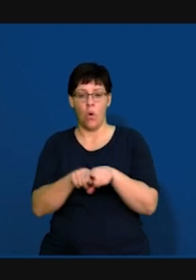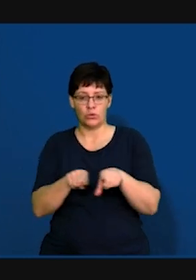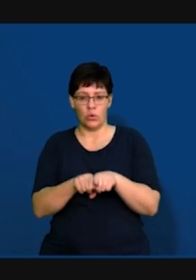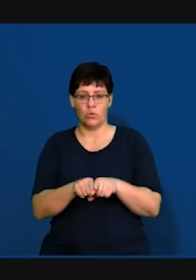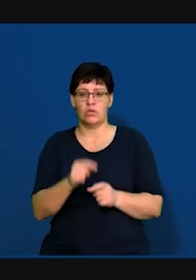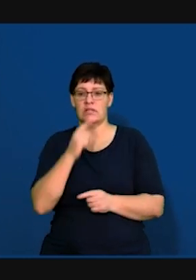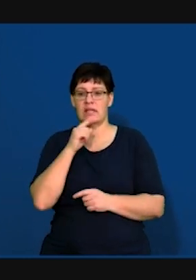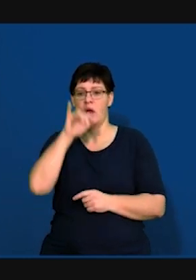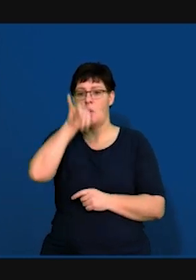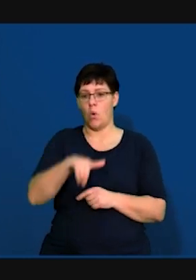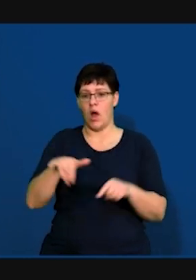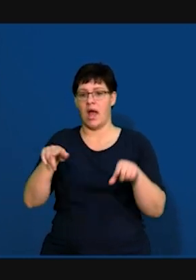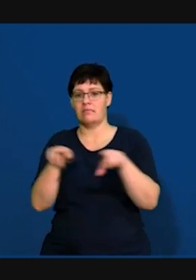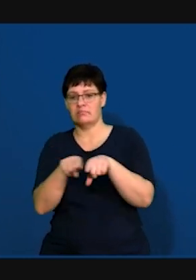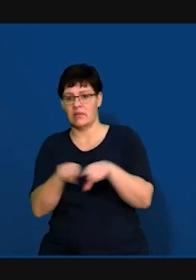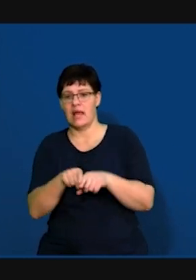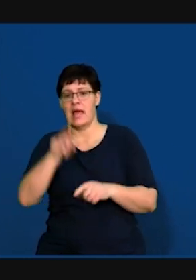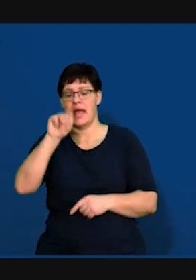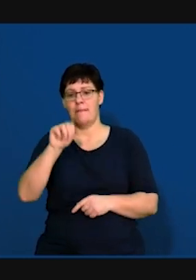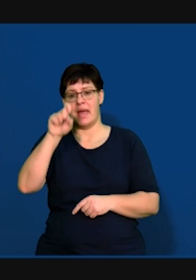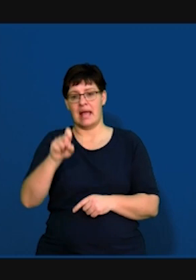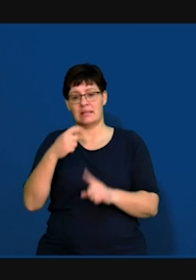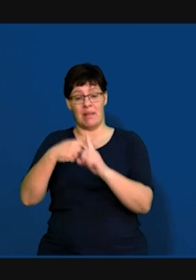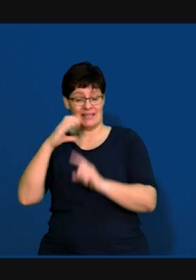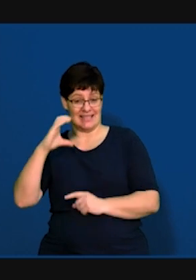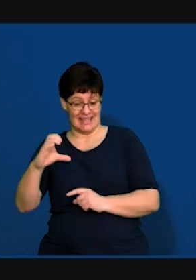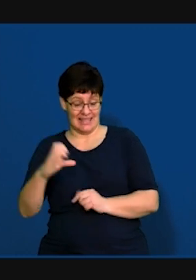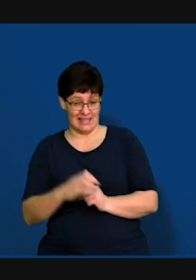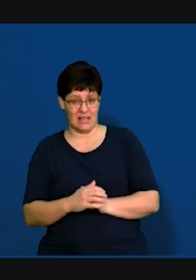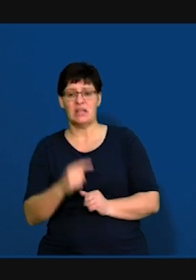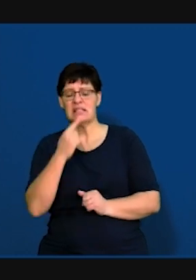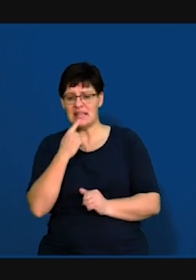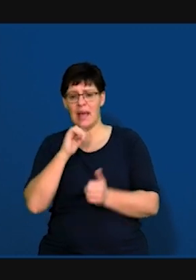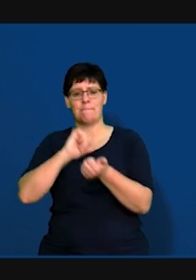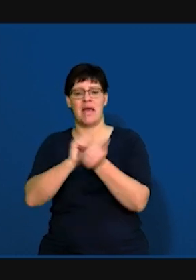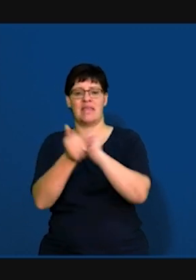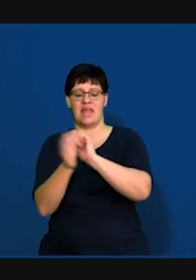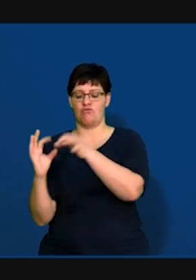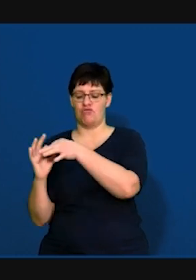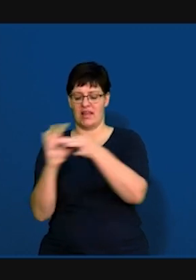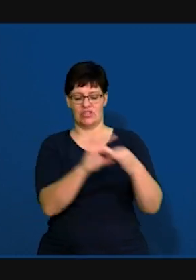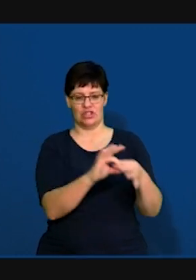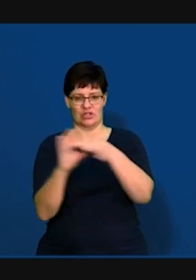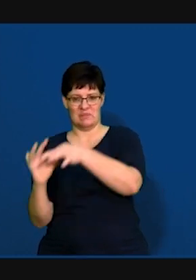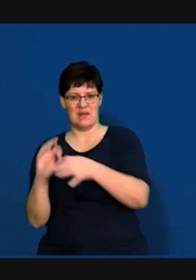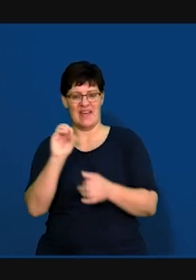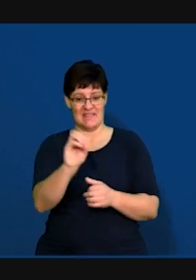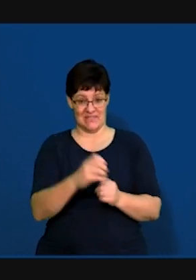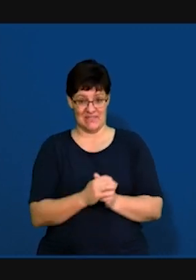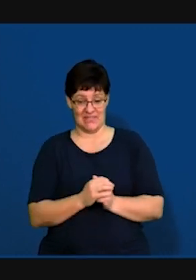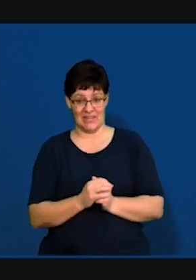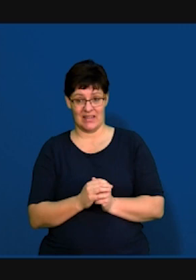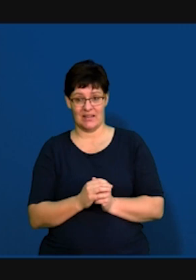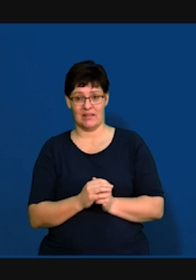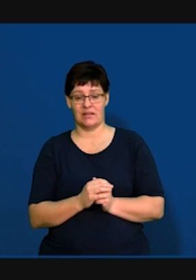about y is equals to mx plus c earlier, right, to say there's a mathematical relationship. Now, the gradient in this